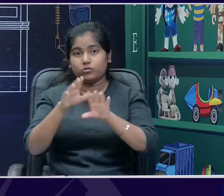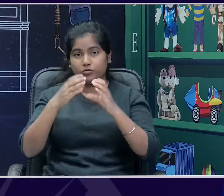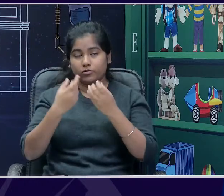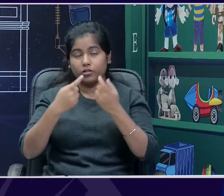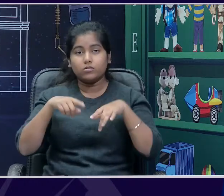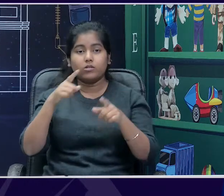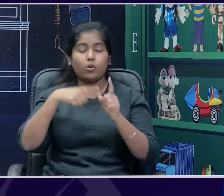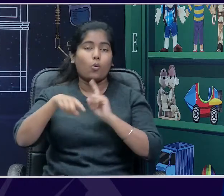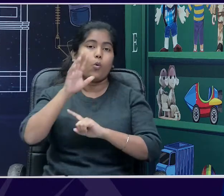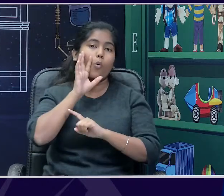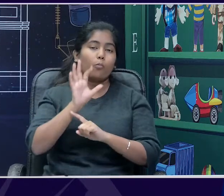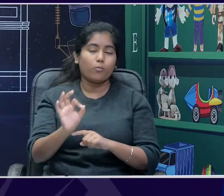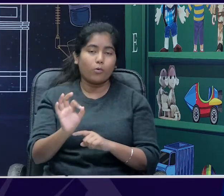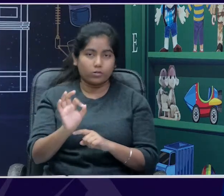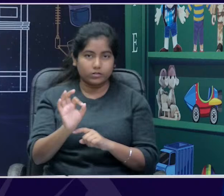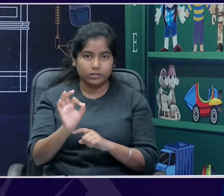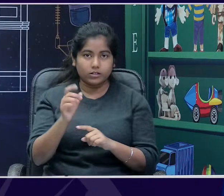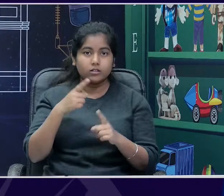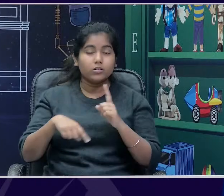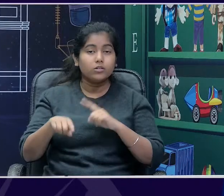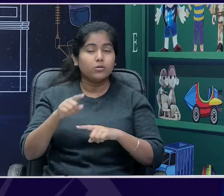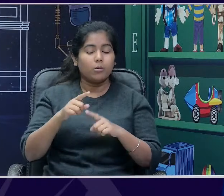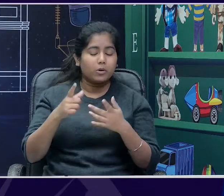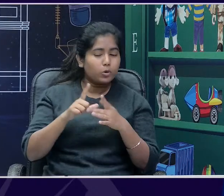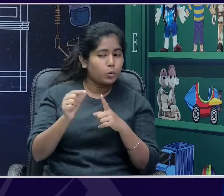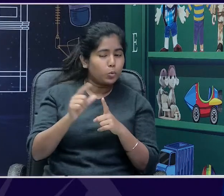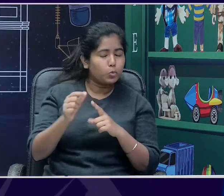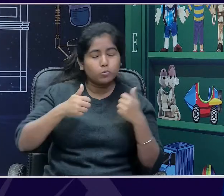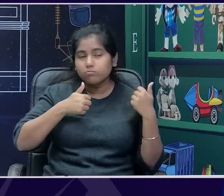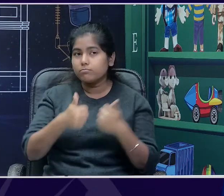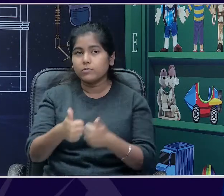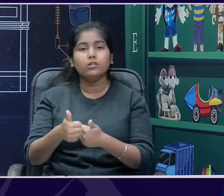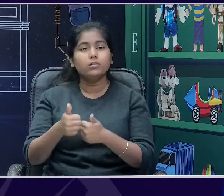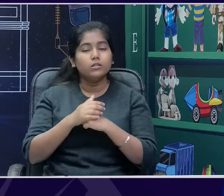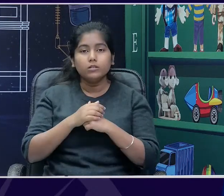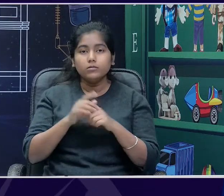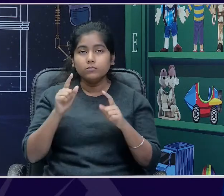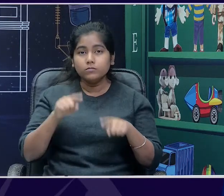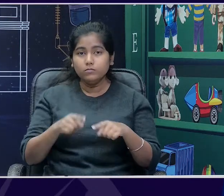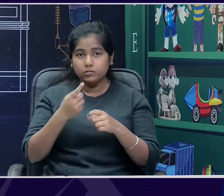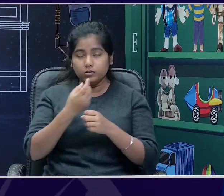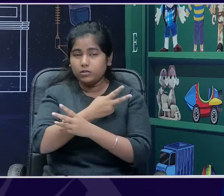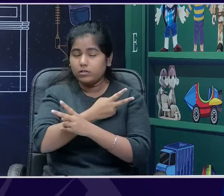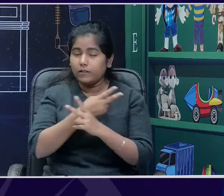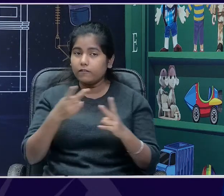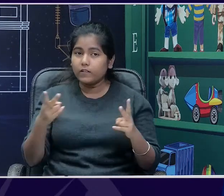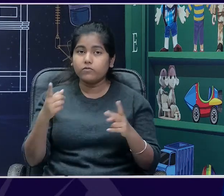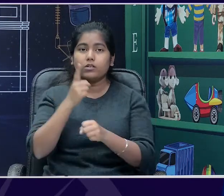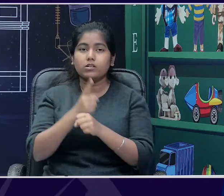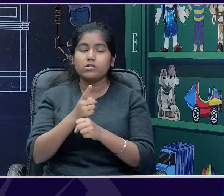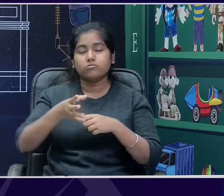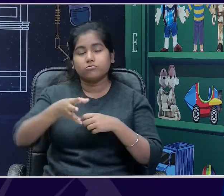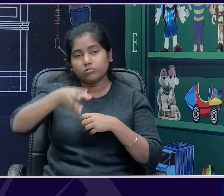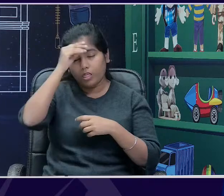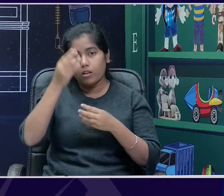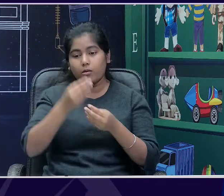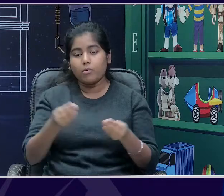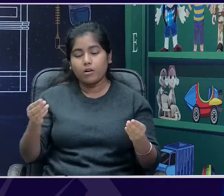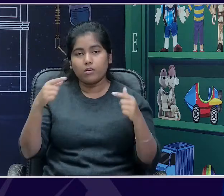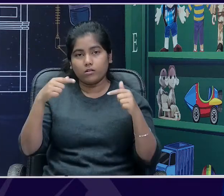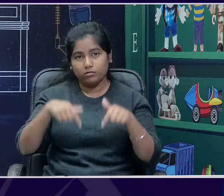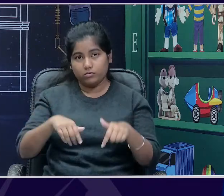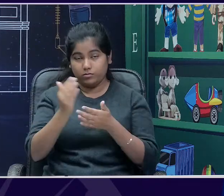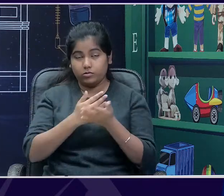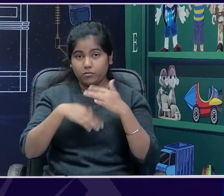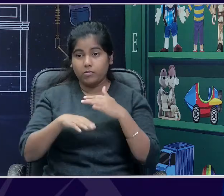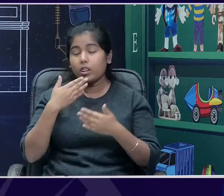very important for us to bring you the best out of it, as we had so many teaching learning material here in this today's session. Thank you